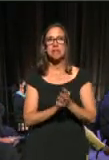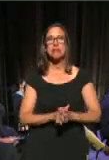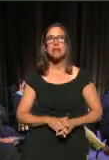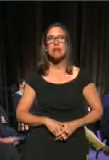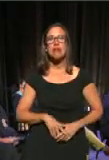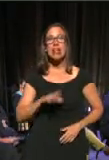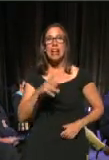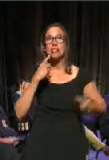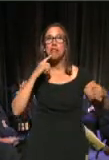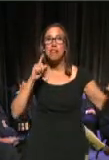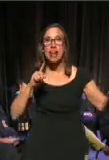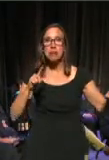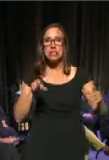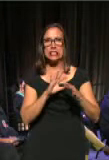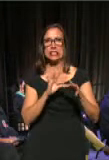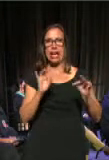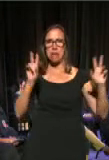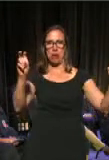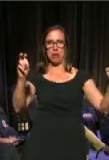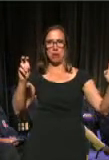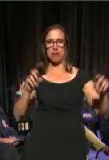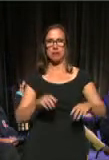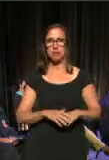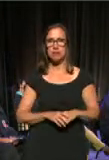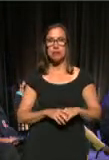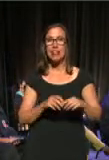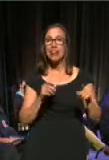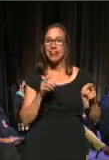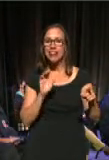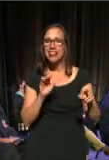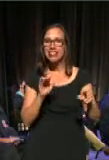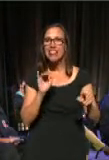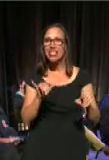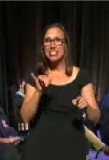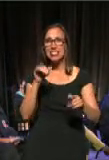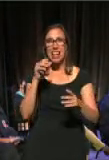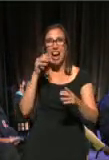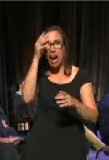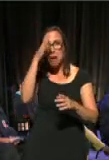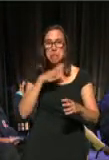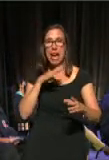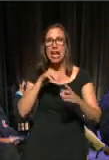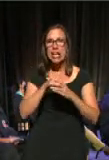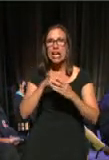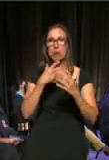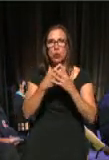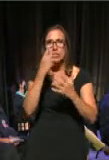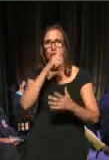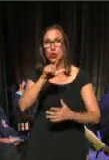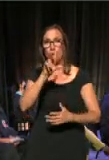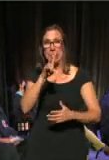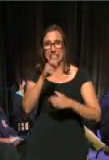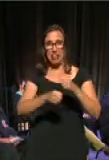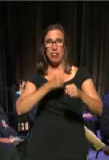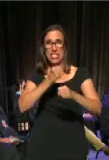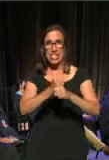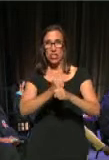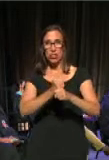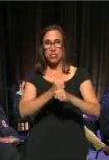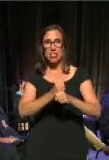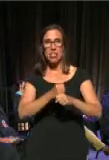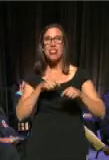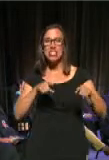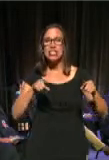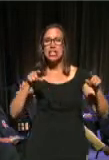His famous statement, and get this is a man that was in prison for 27 years. This is